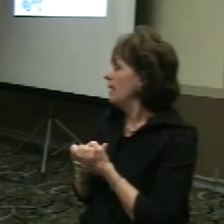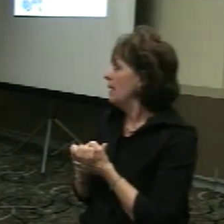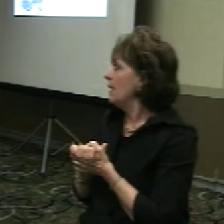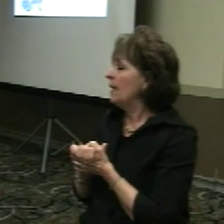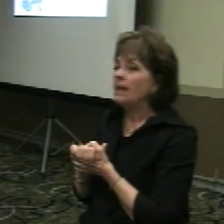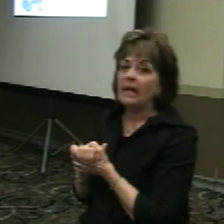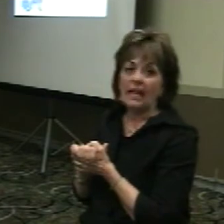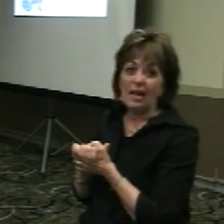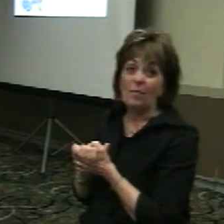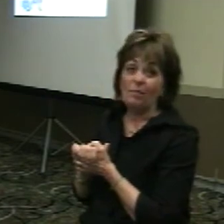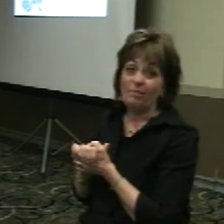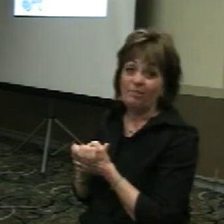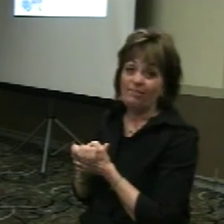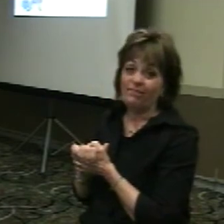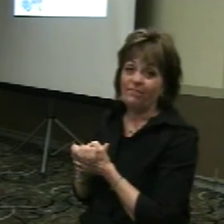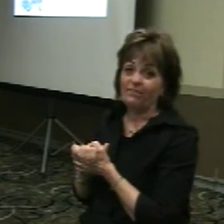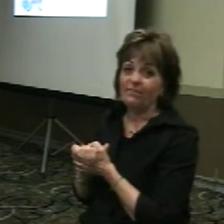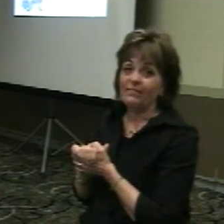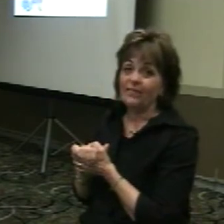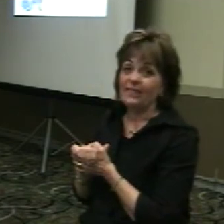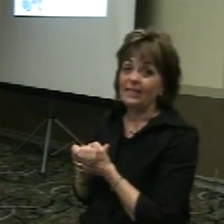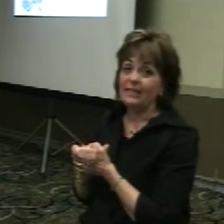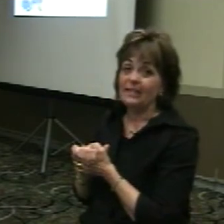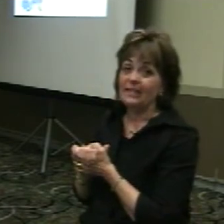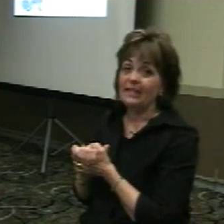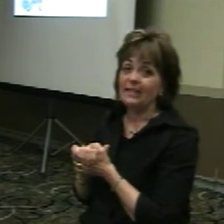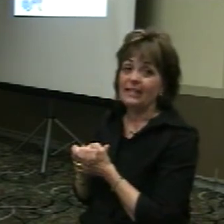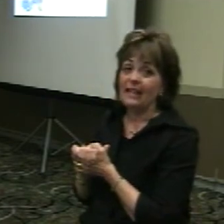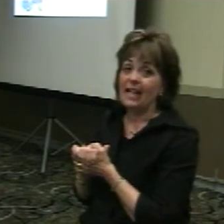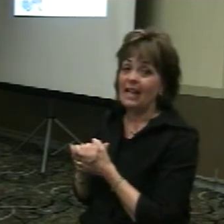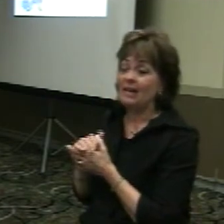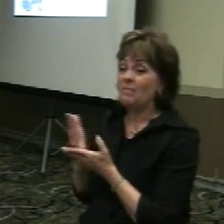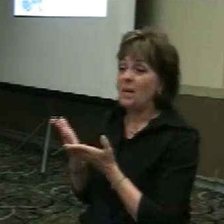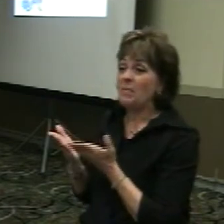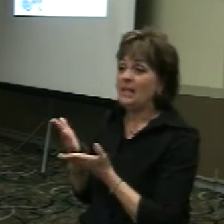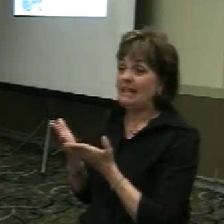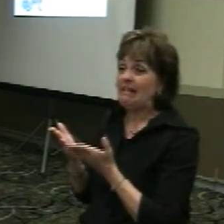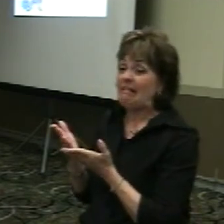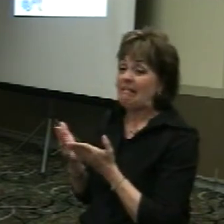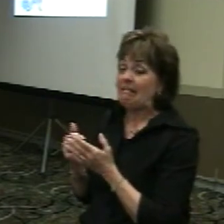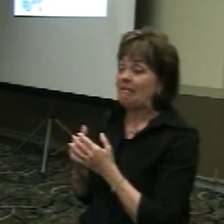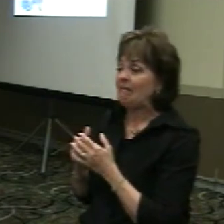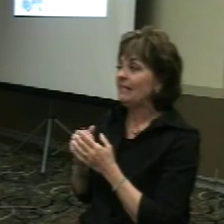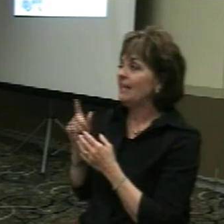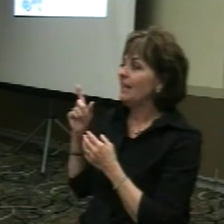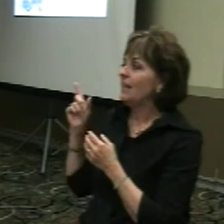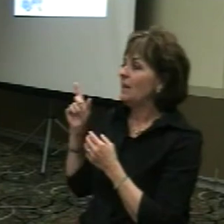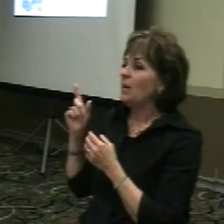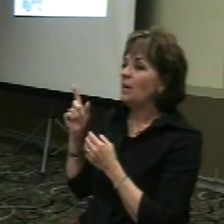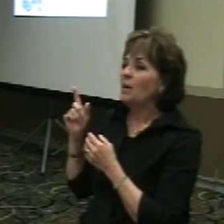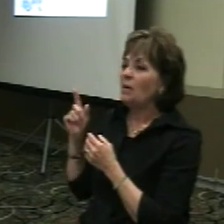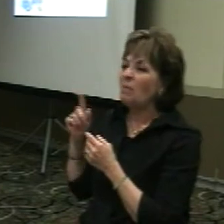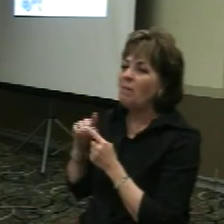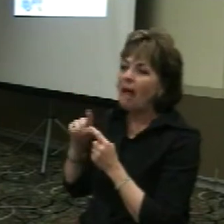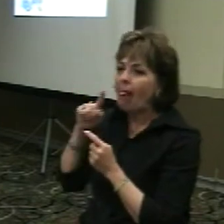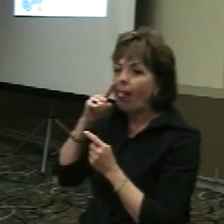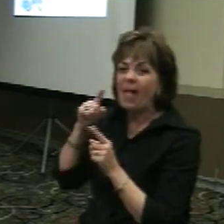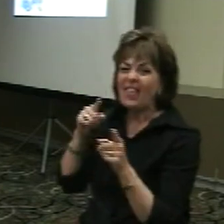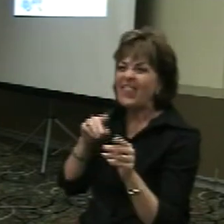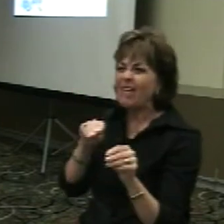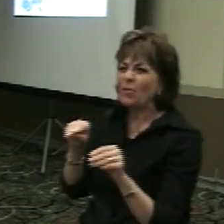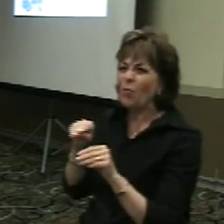But isn't that a pre-vote? Isn't that a what? Isn't that a pre-vocational lesson also that we're teaching